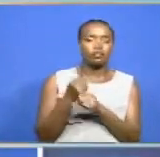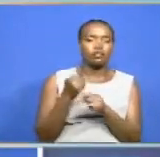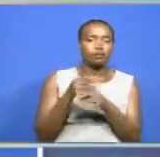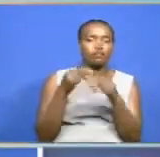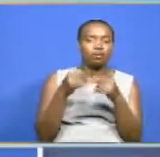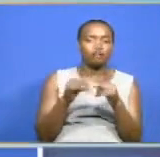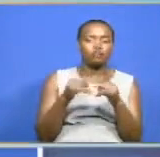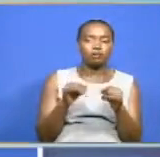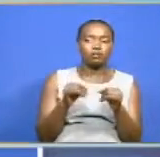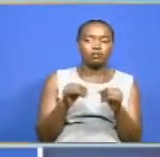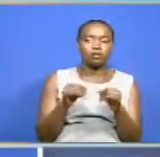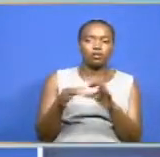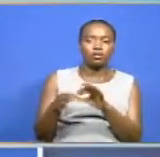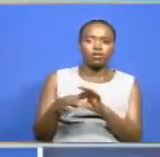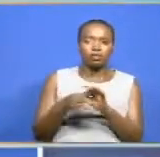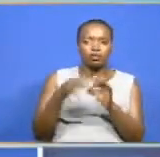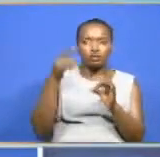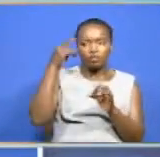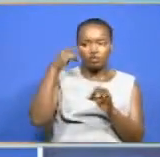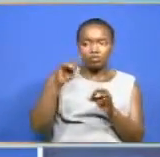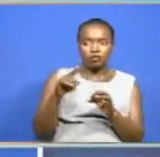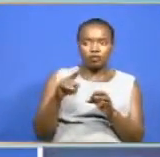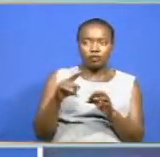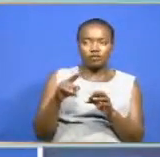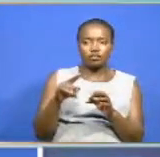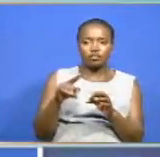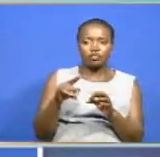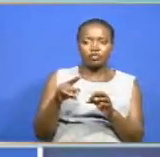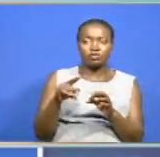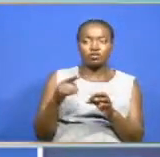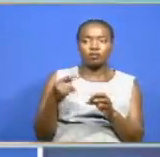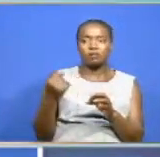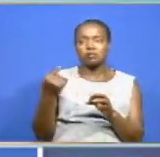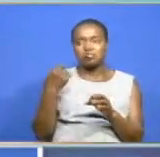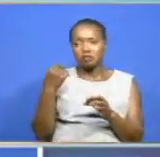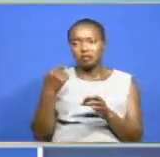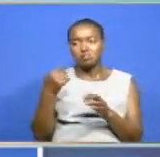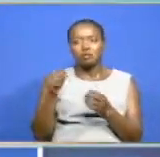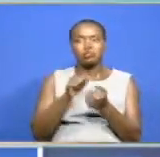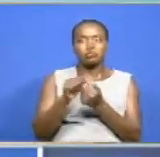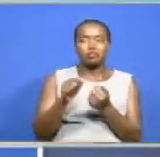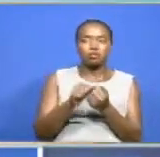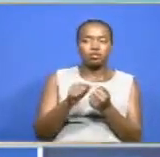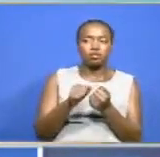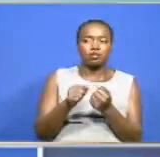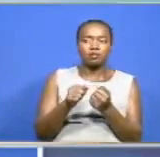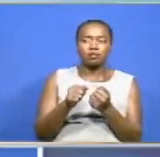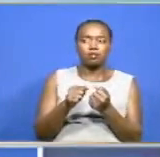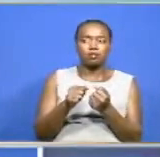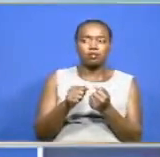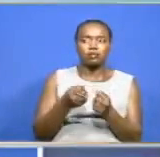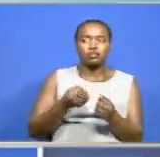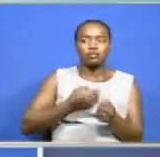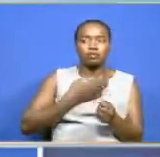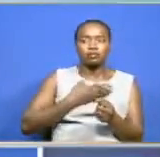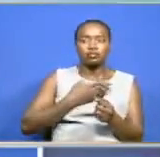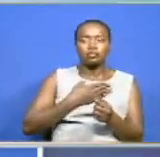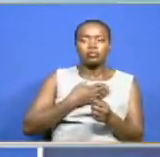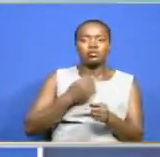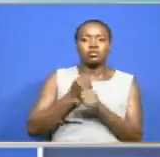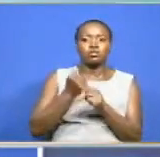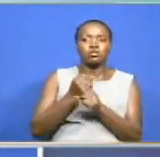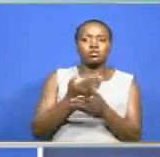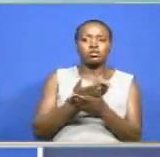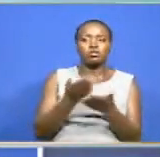Implementation of the Cooperatives Policy, I don't know that it was gazetted yesterday, it will be gazetted by Friday, and the council is part of that particular task force.